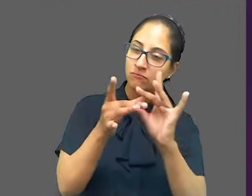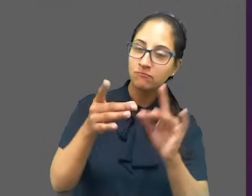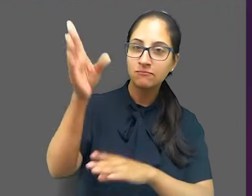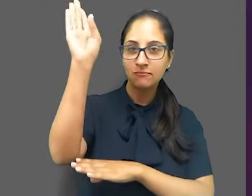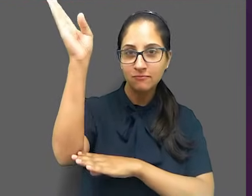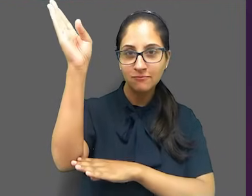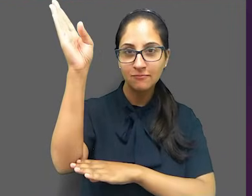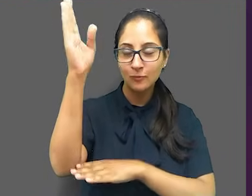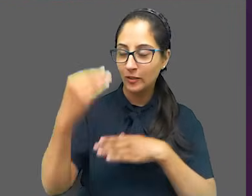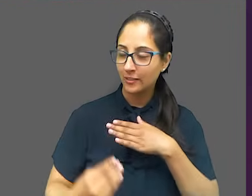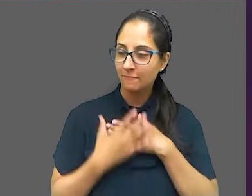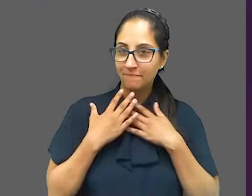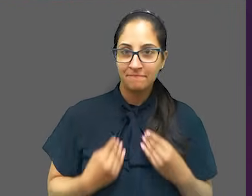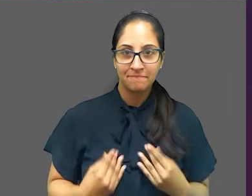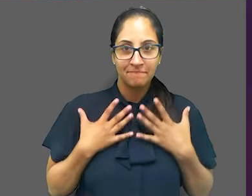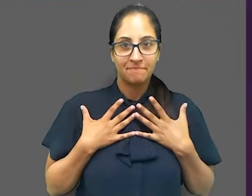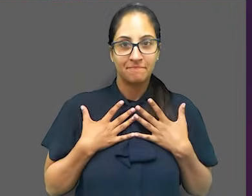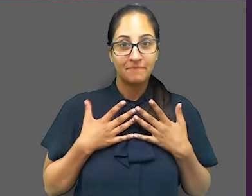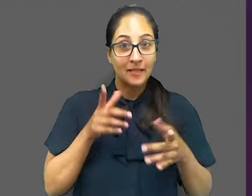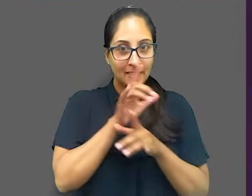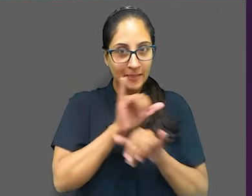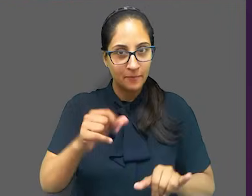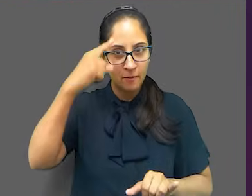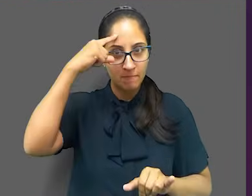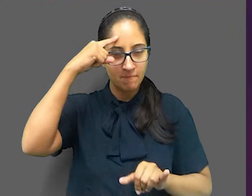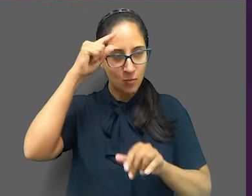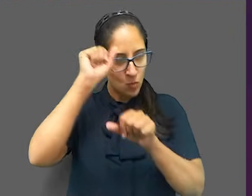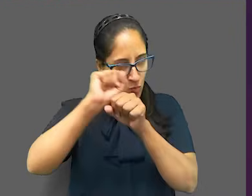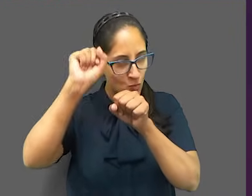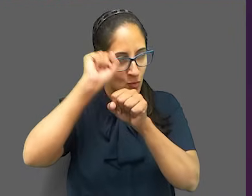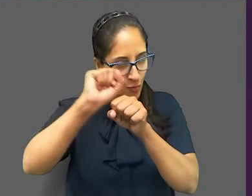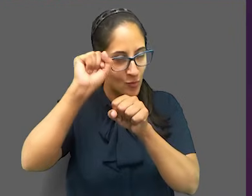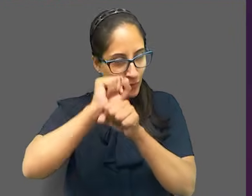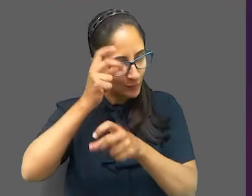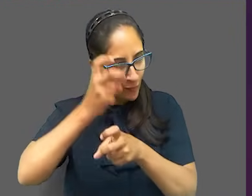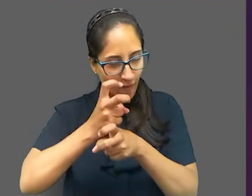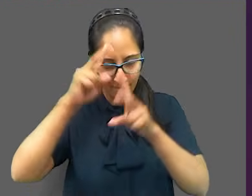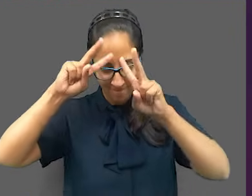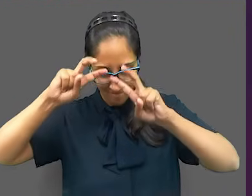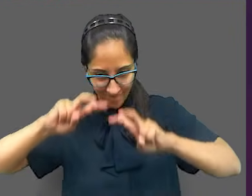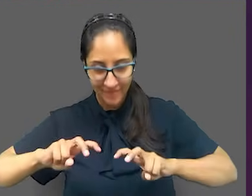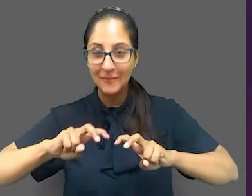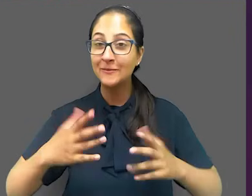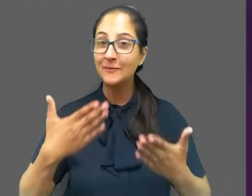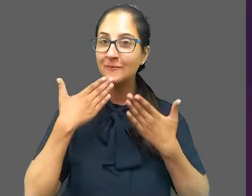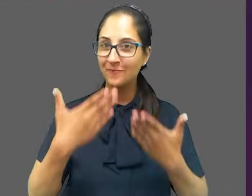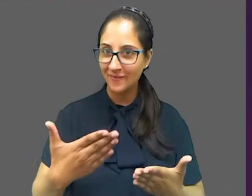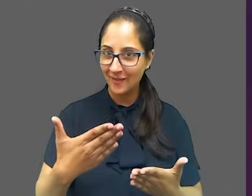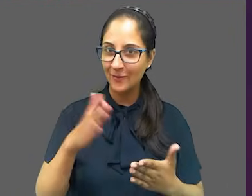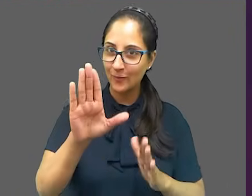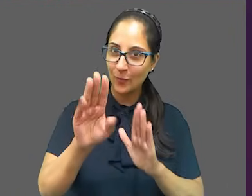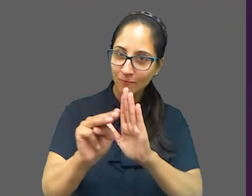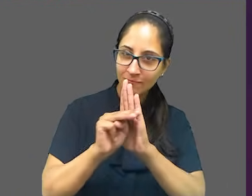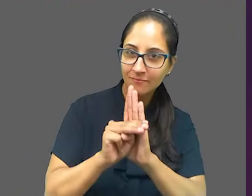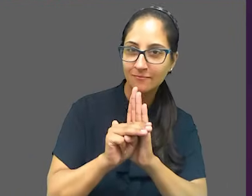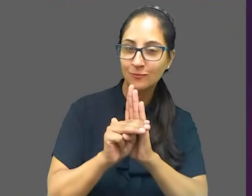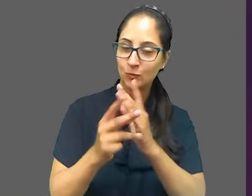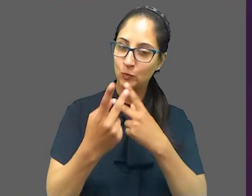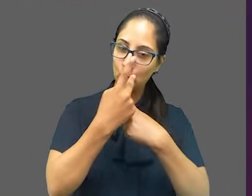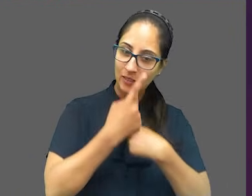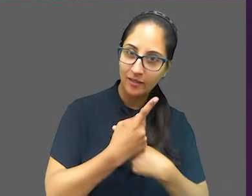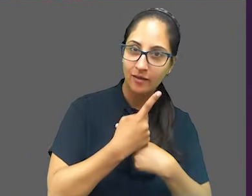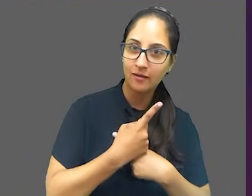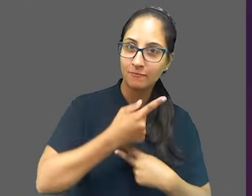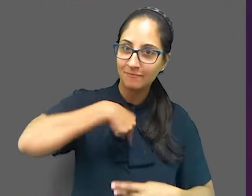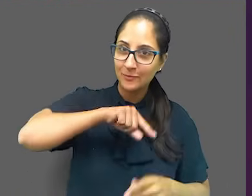both inspiring and intellectually rigorous. And that's something I try to do for my students. So thank you for that modeling and for your